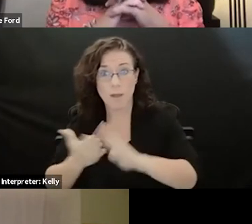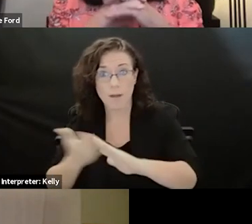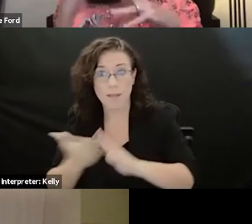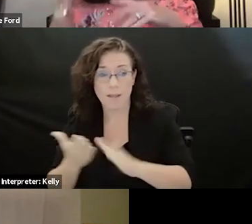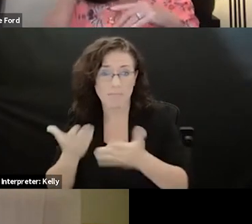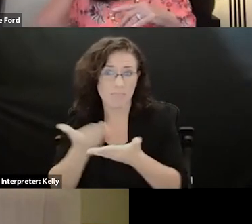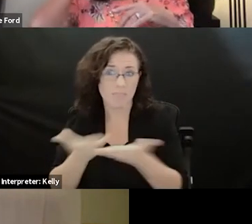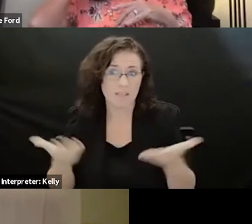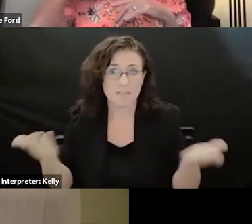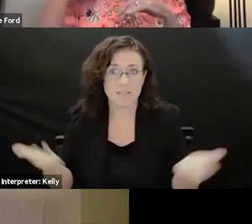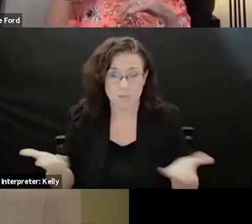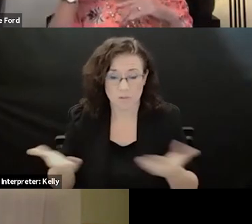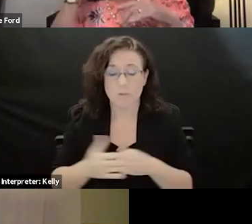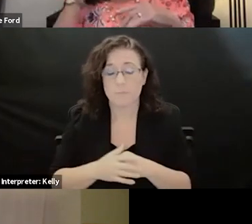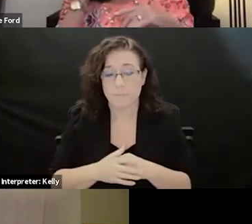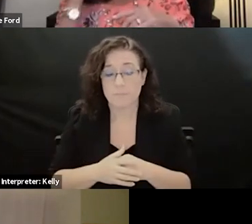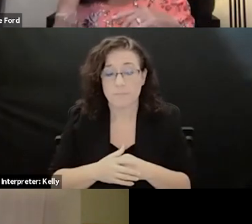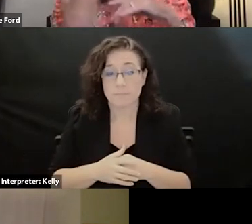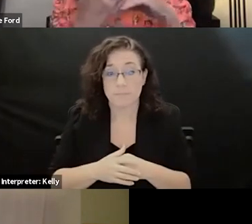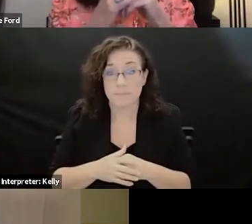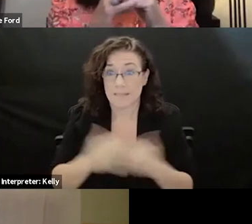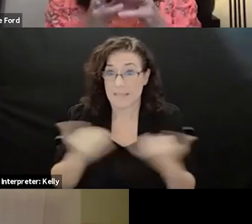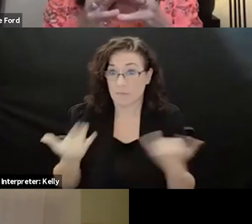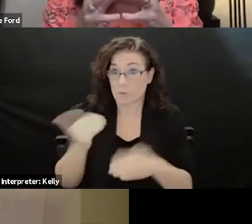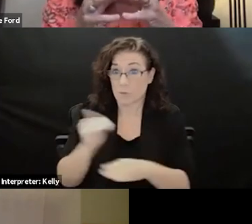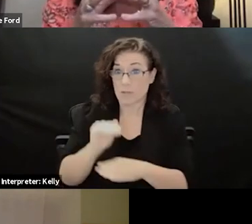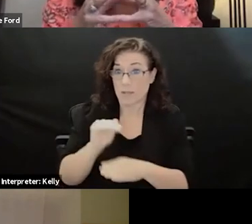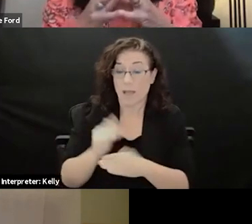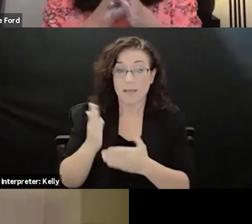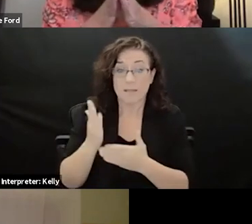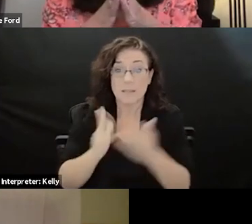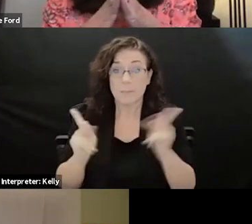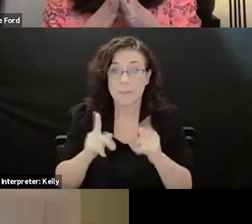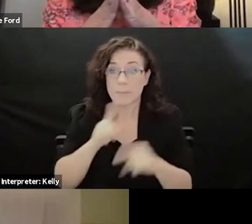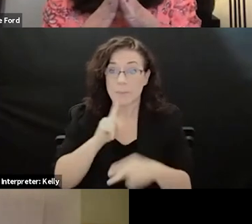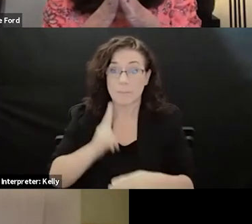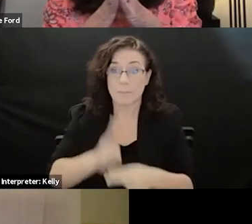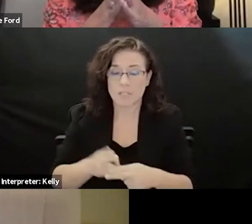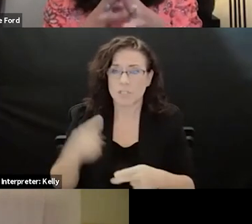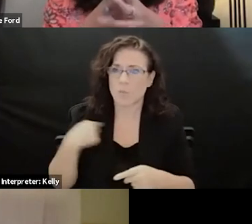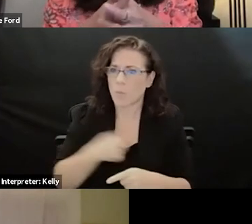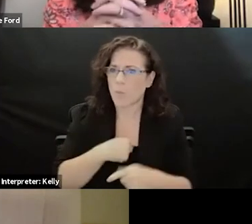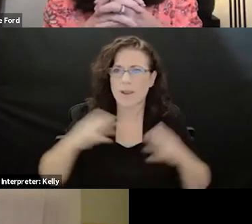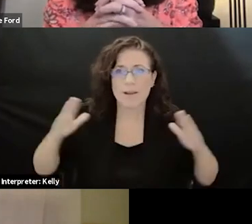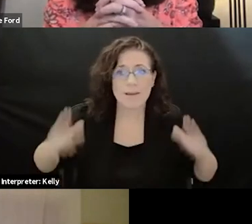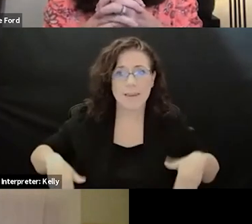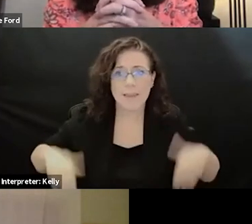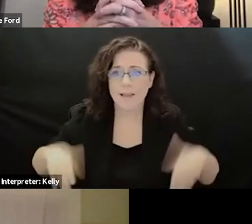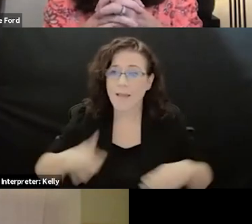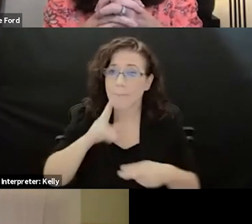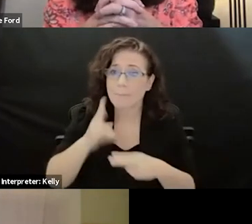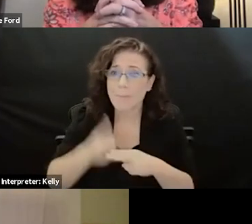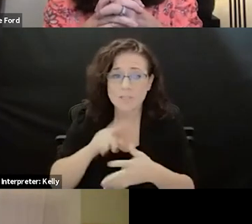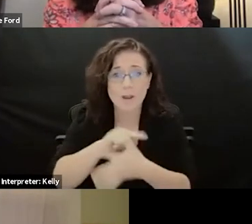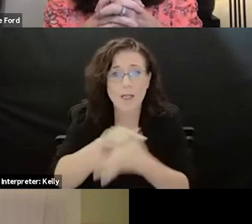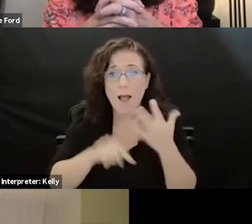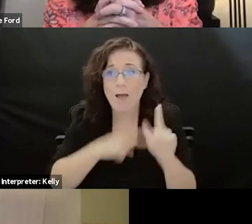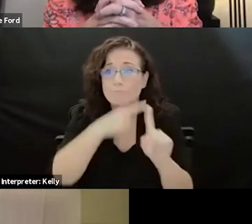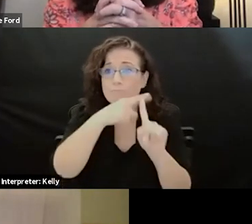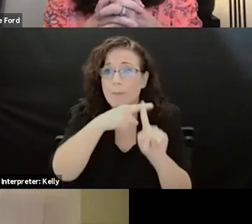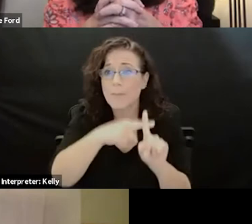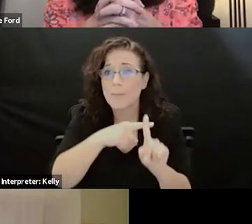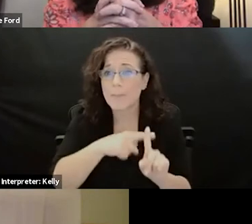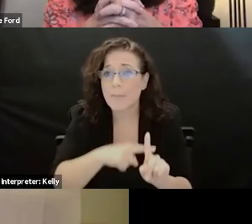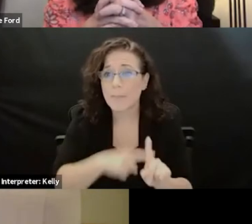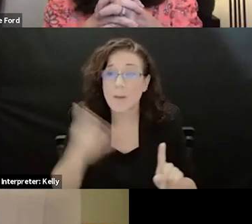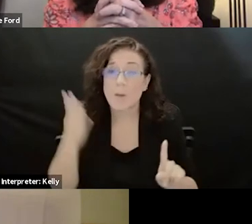was mentioned that we are not doing enough work in talking about some of the great things that are happening because we have been in a